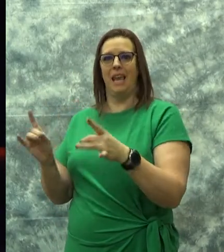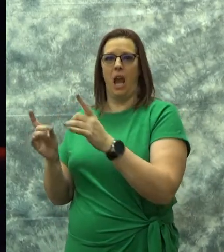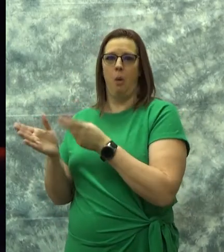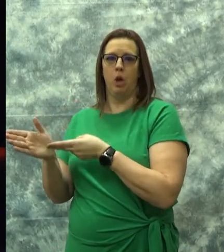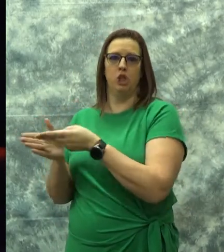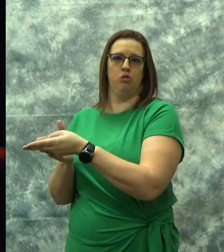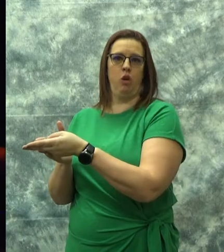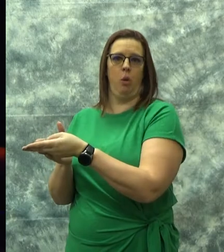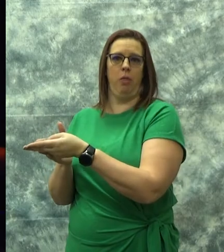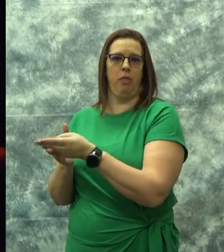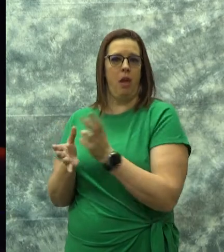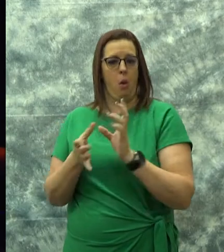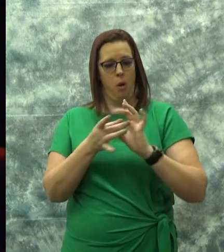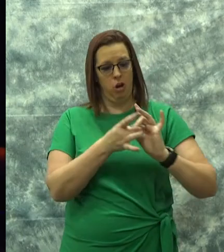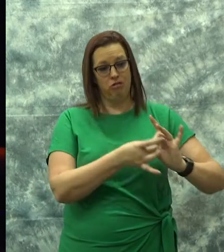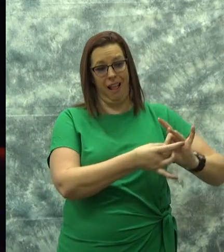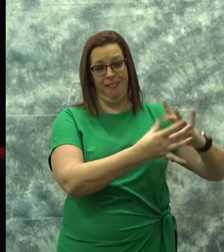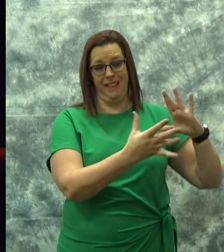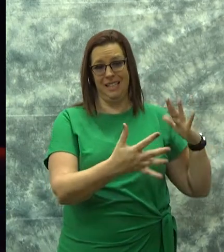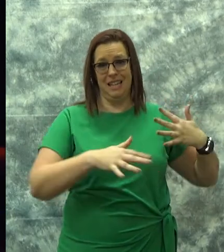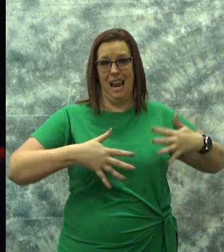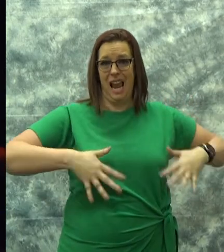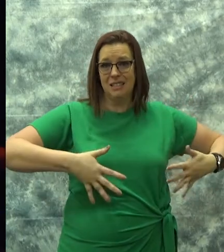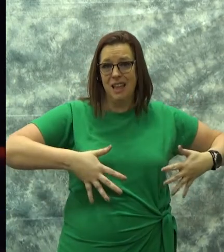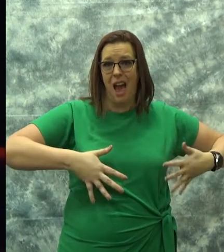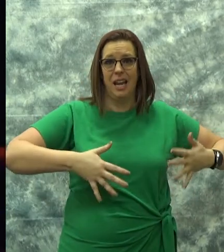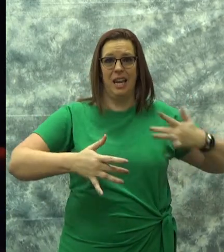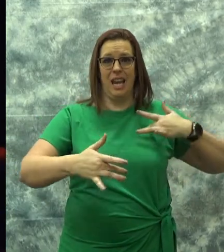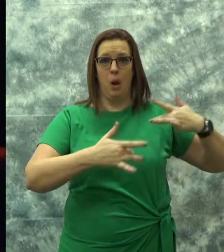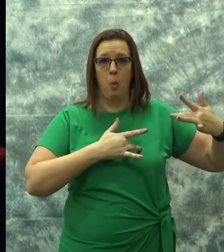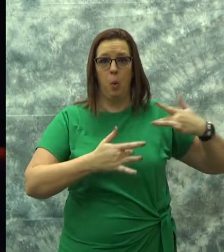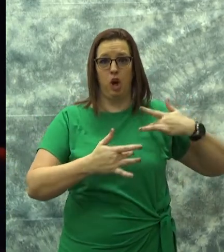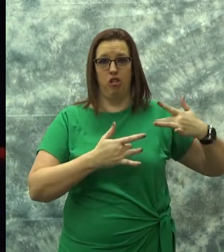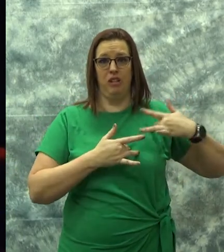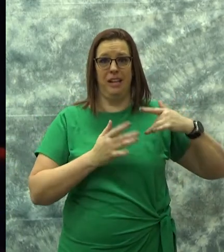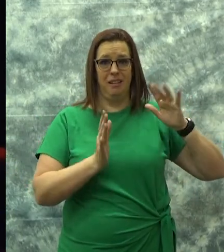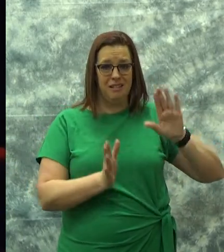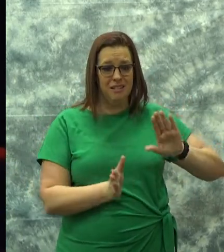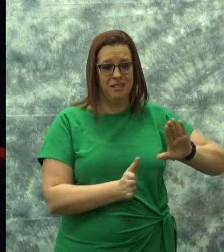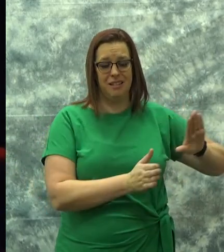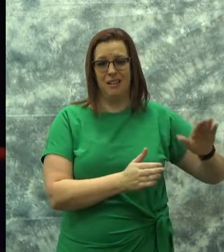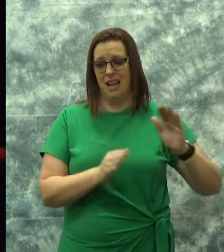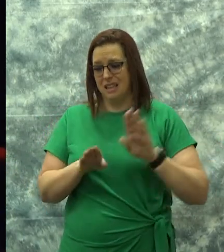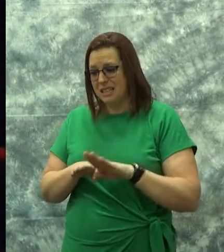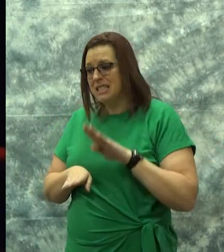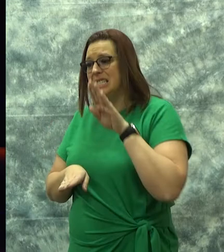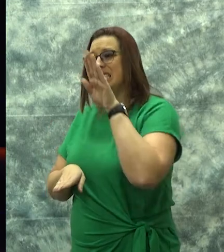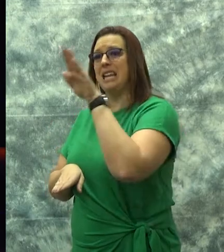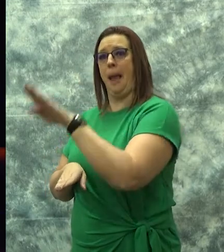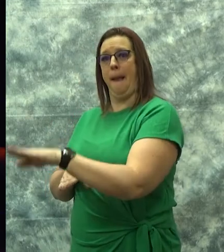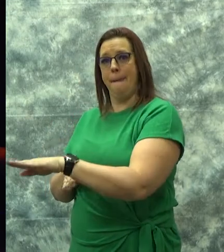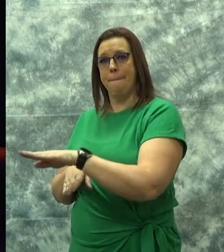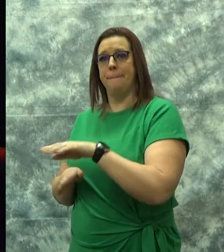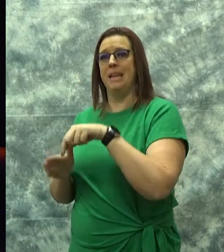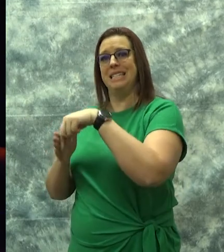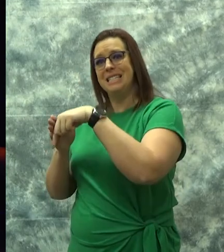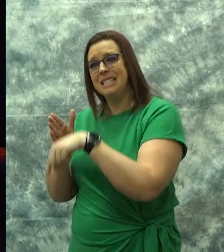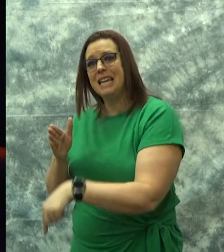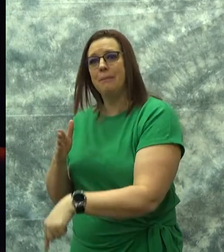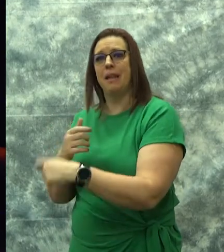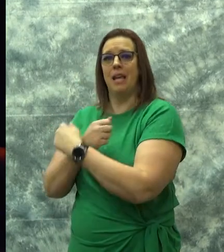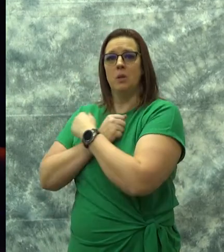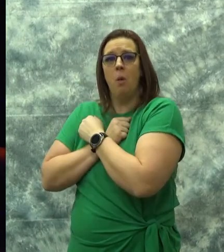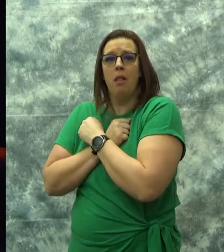up, to releasing anxiety and worry from our life, and to step more deeply into love and